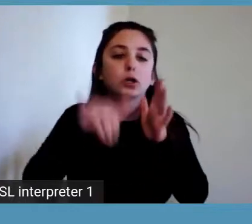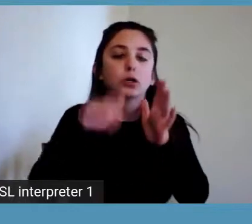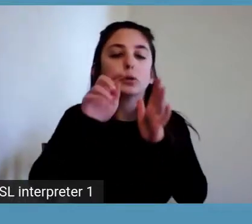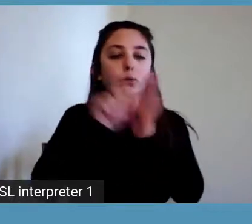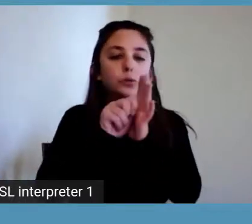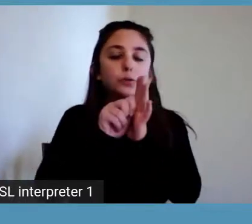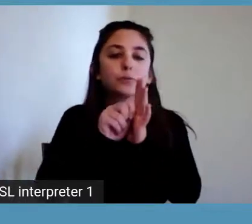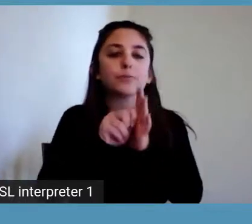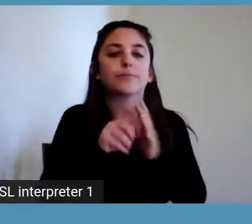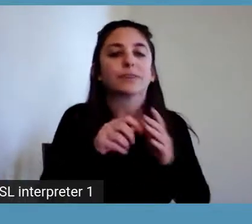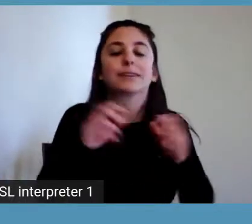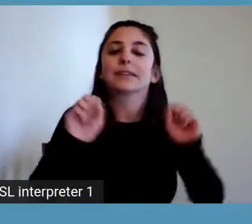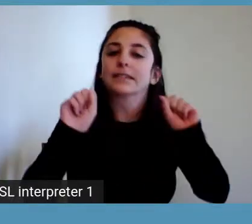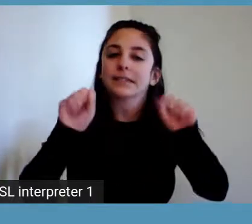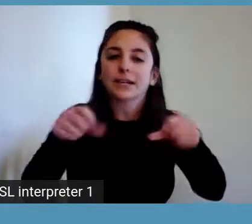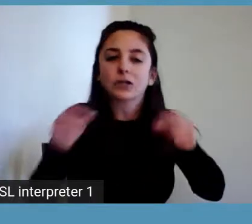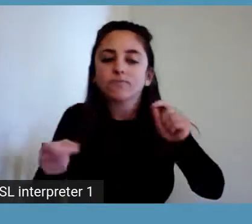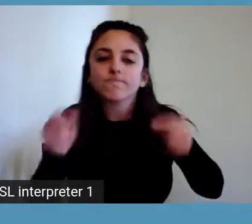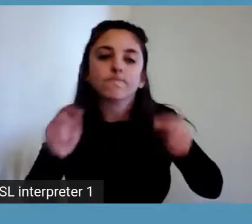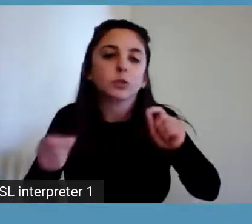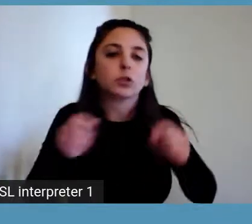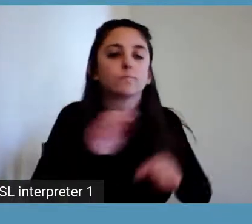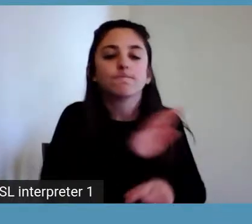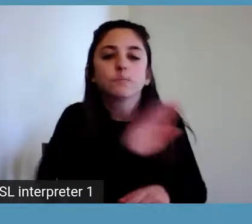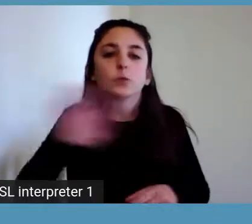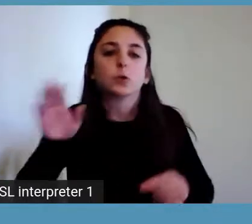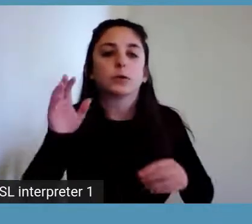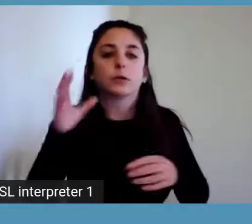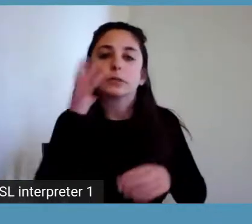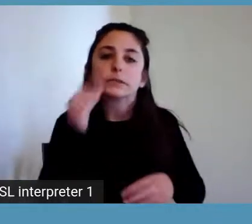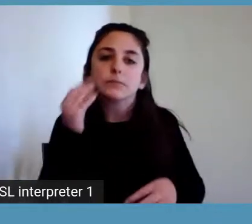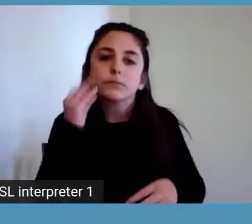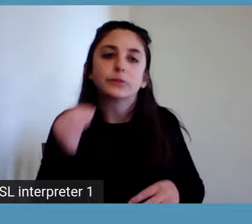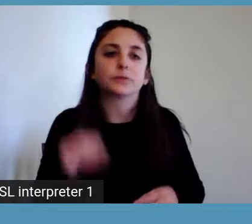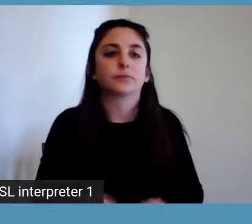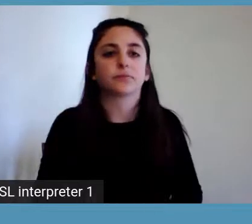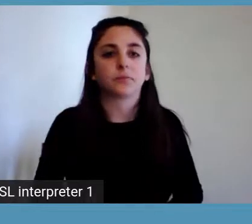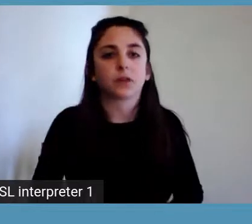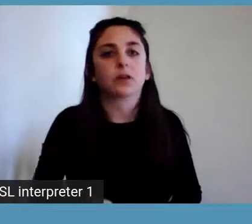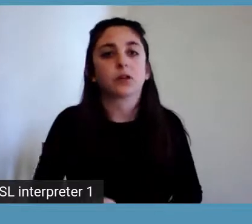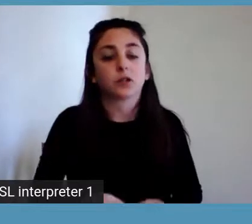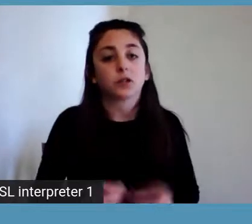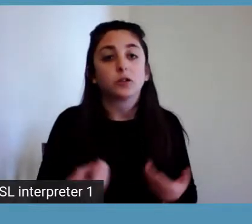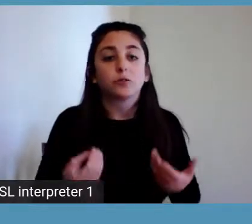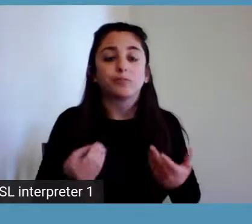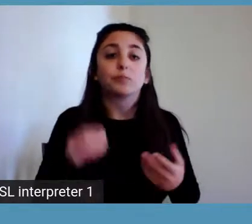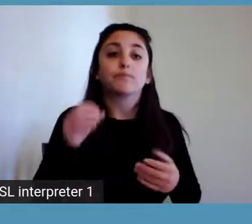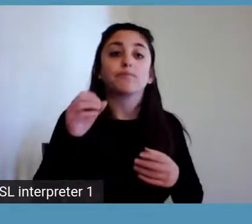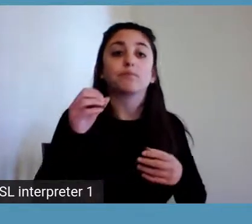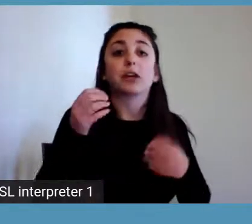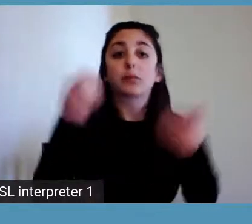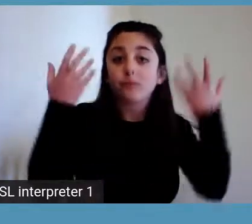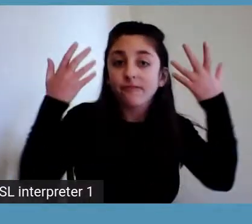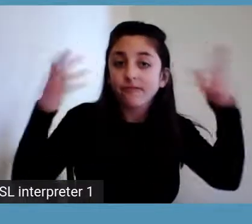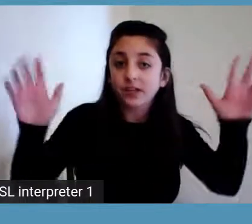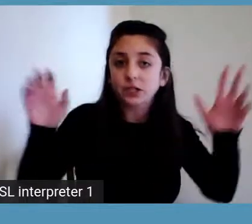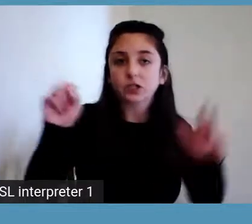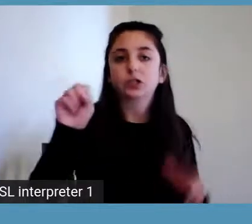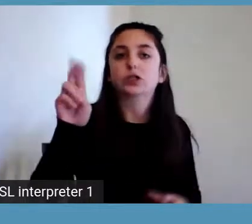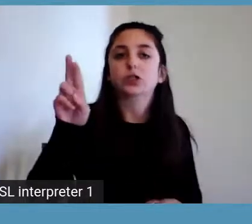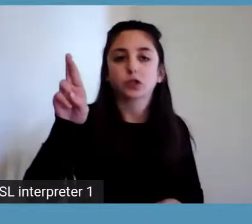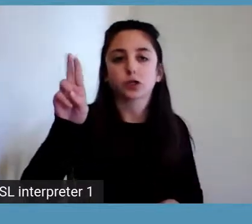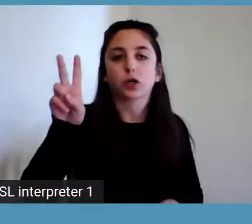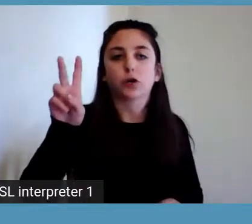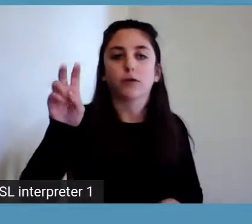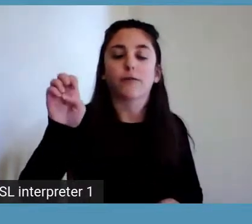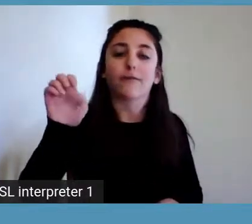with controls to adjust your experience. Following today's program, we ask that you complete a short survey to give us feedback. We'll drop